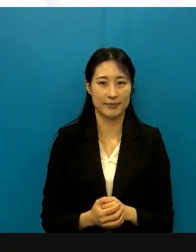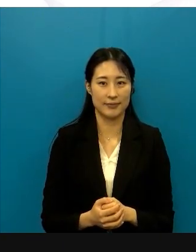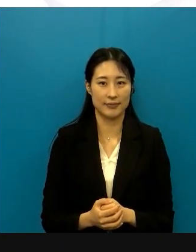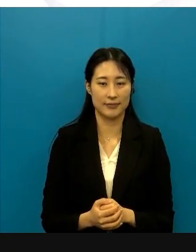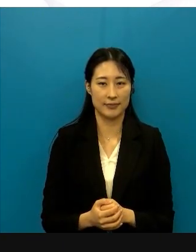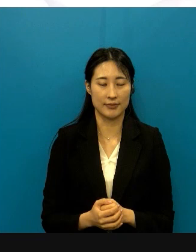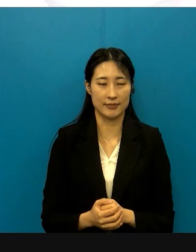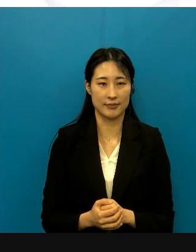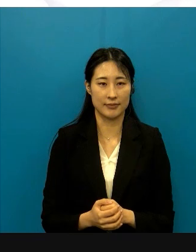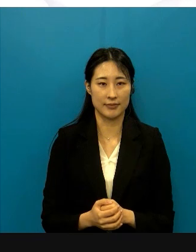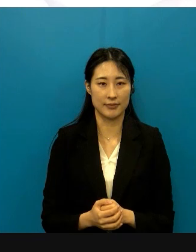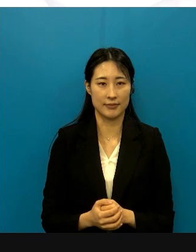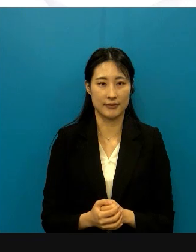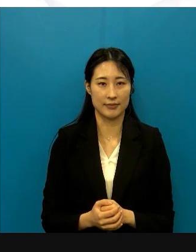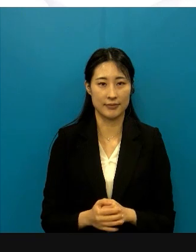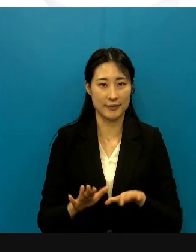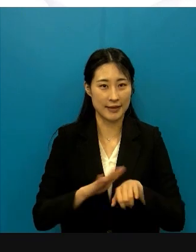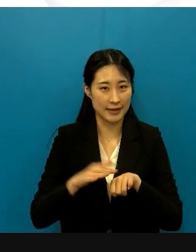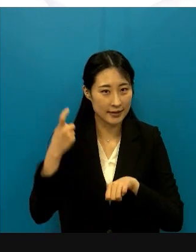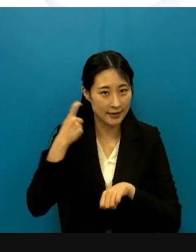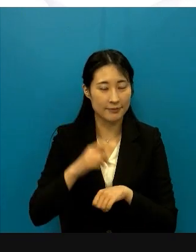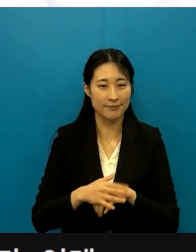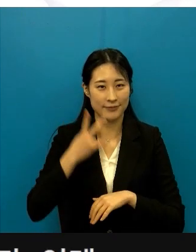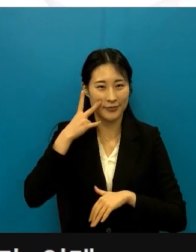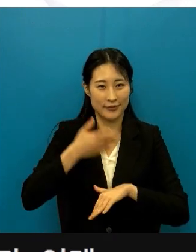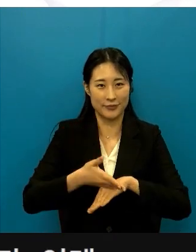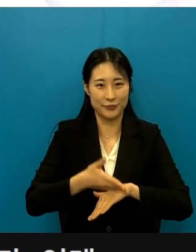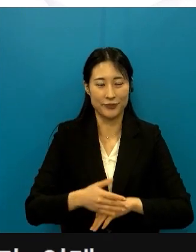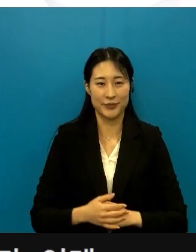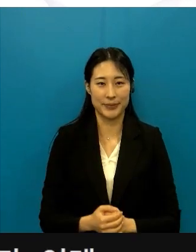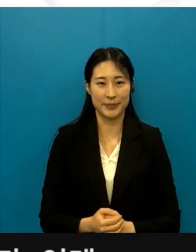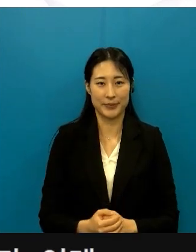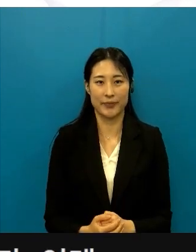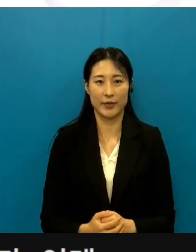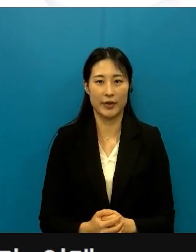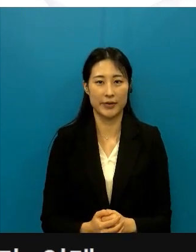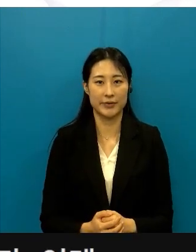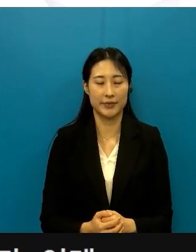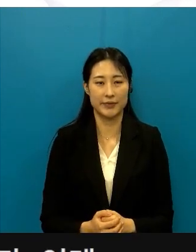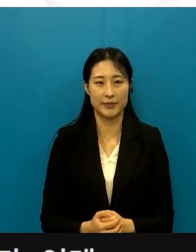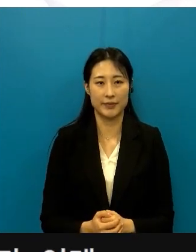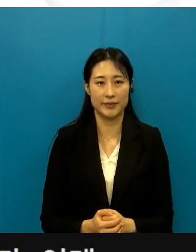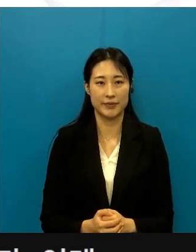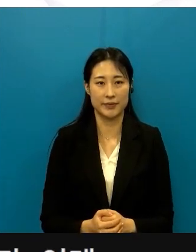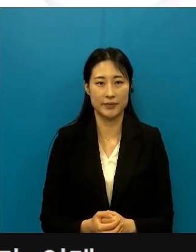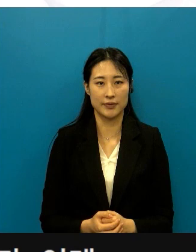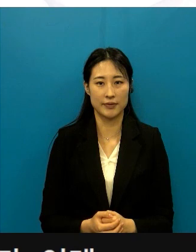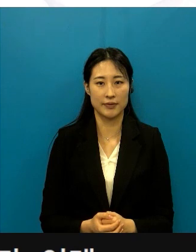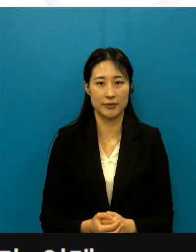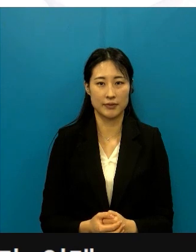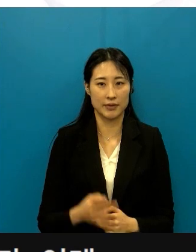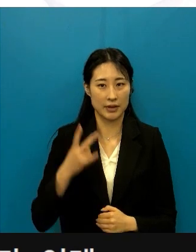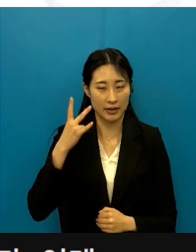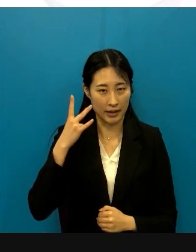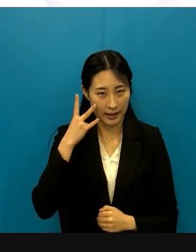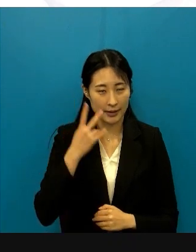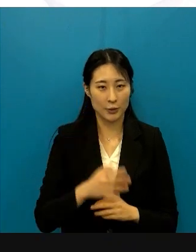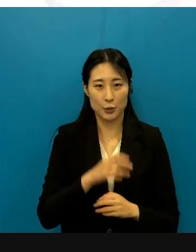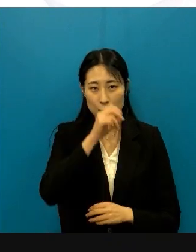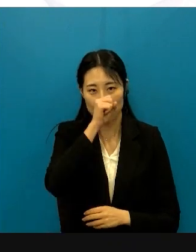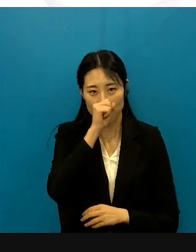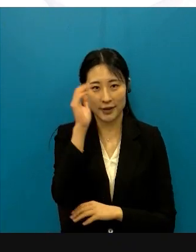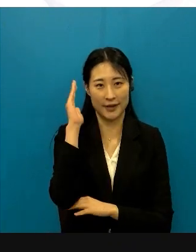Can you? Oh, thank you. Thank you very much, Professor Sir, for your interesting and very insightful